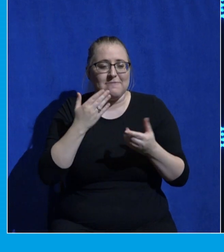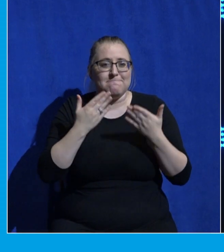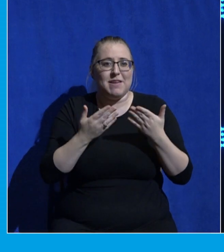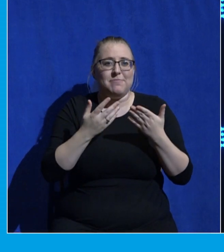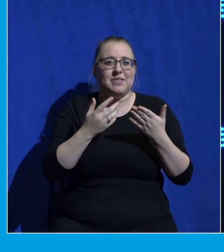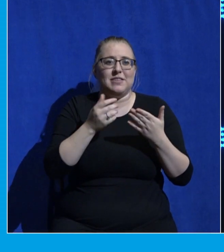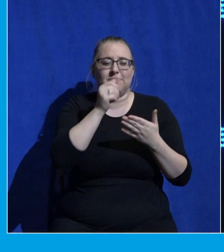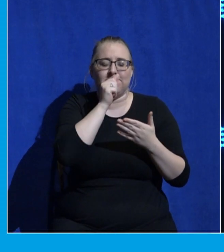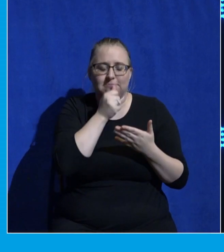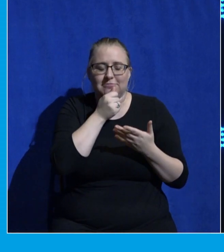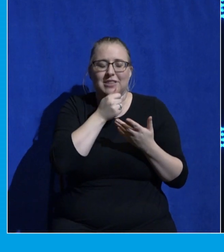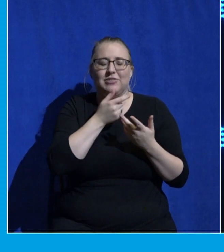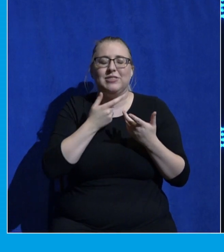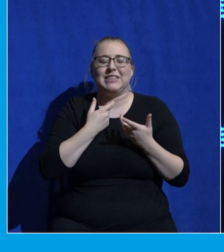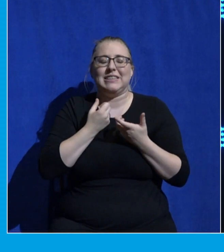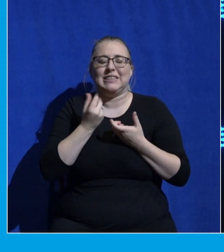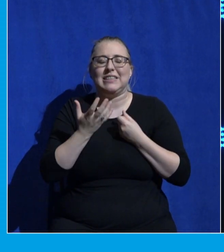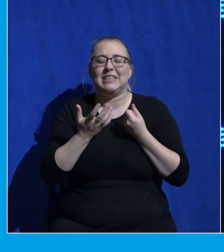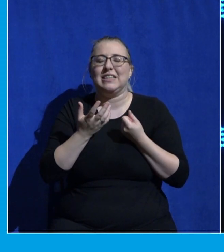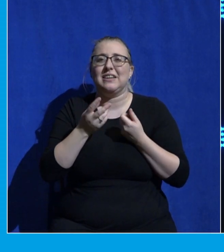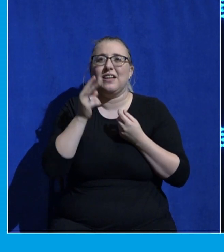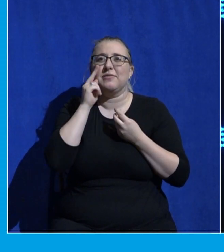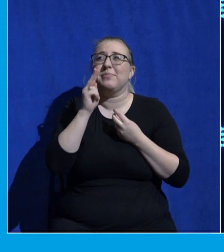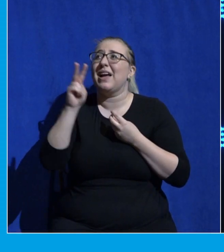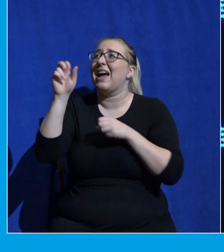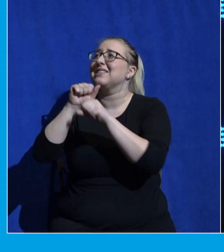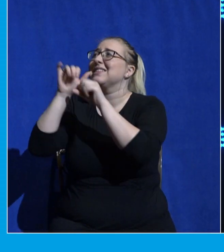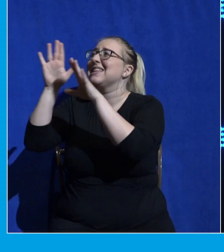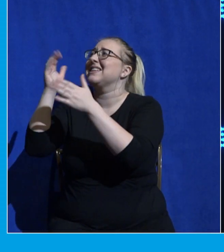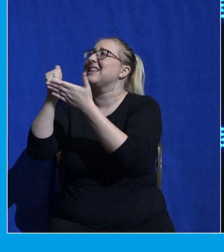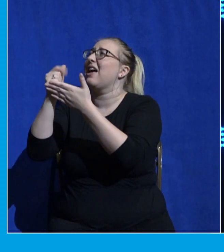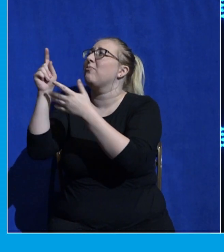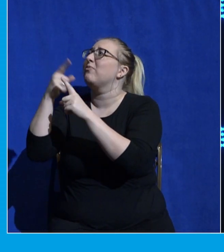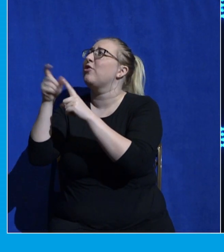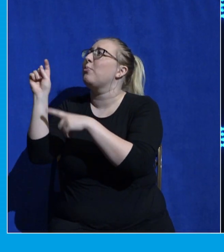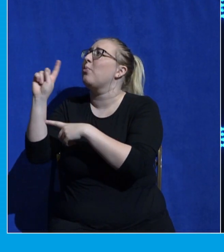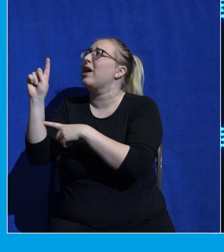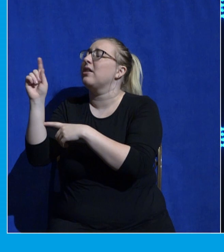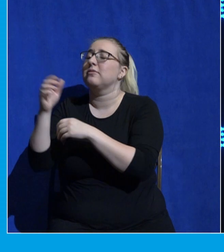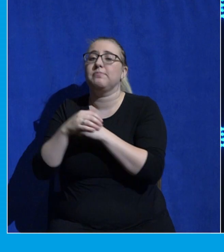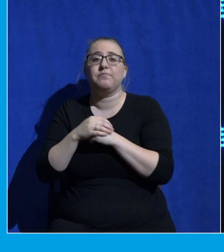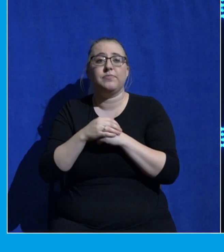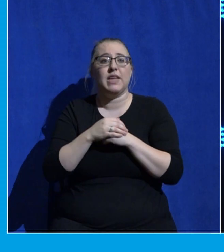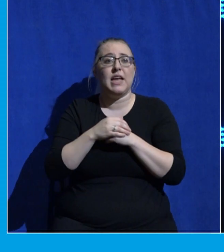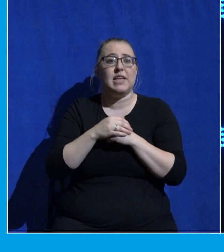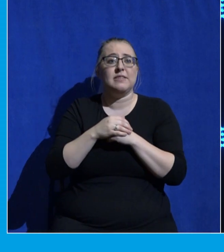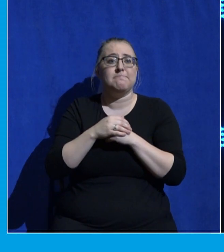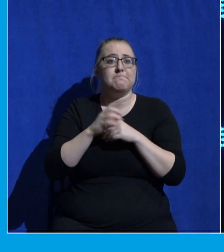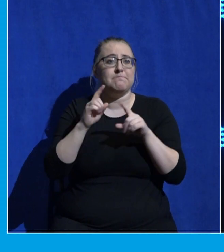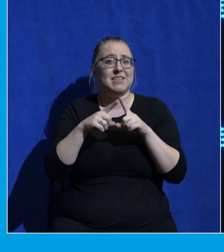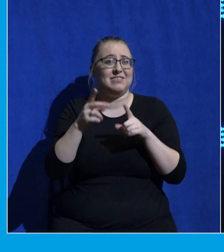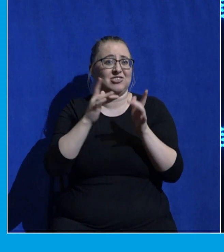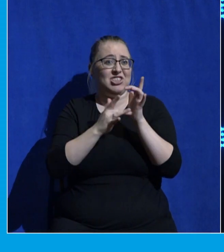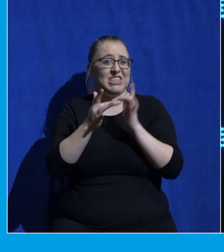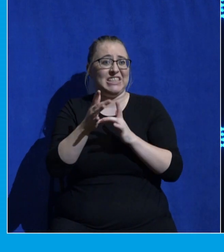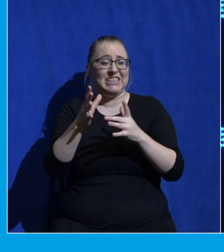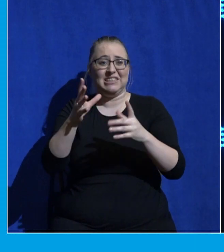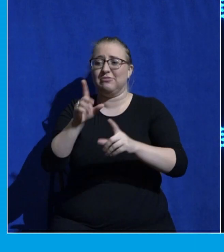the hills, from where does my help come? And instead of hearing a loud response, he got no answer.